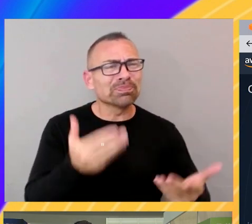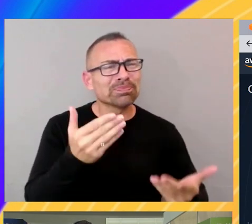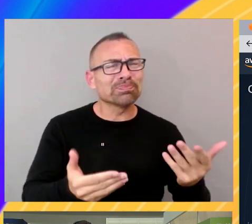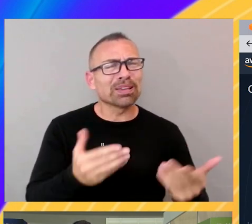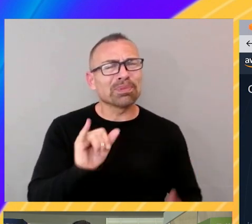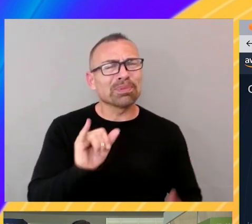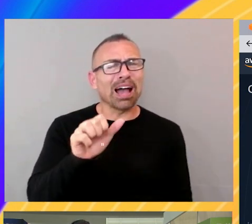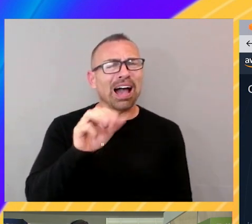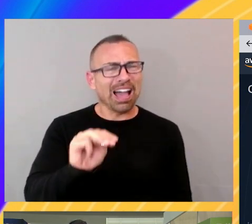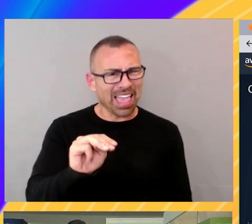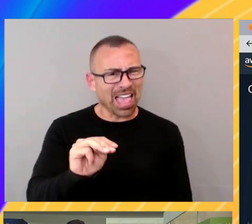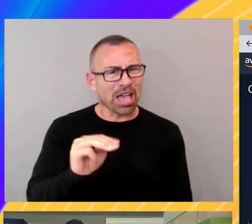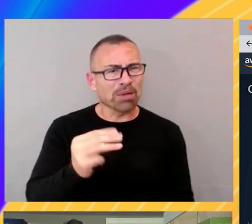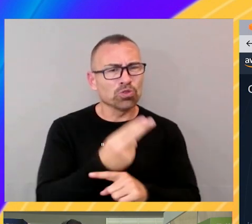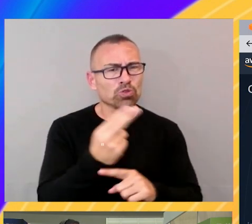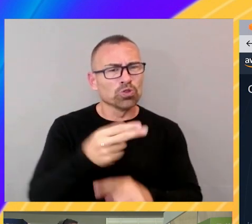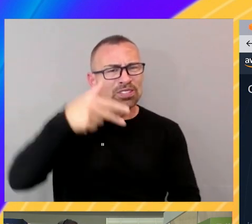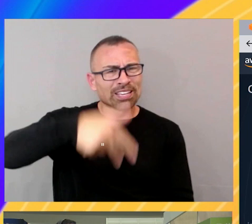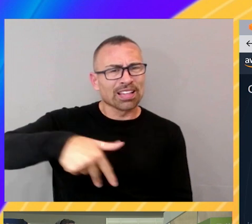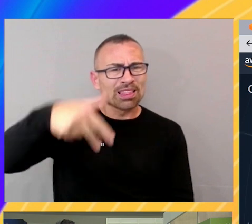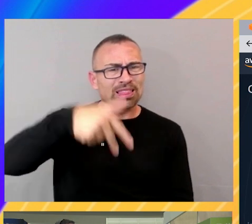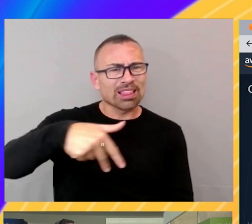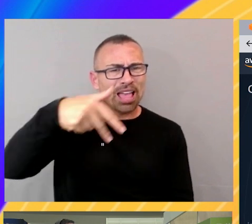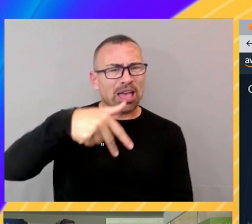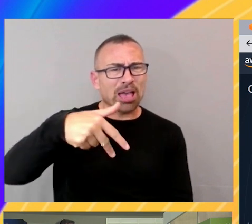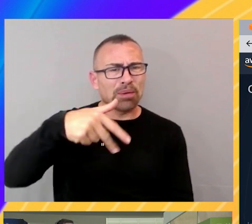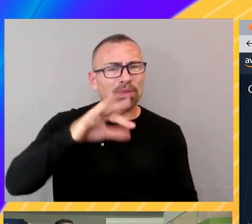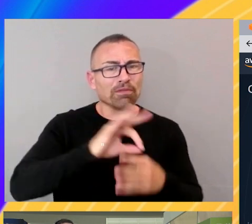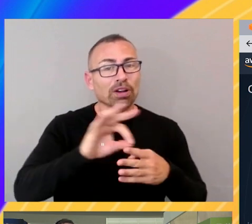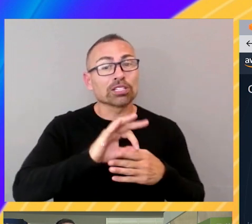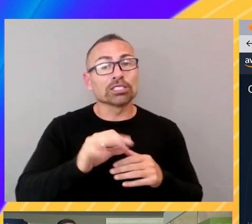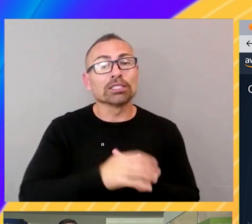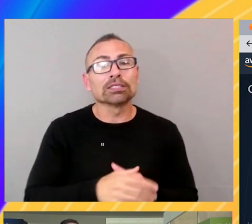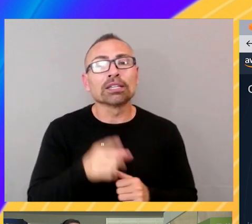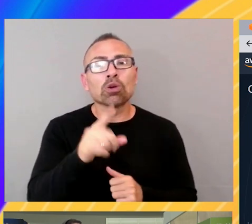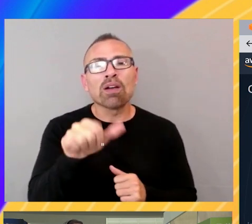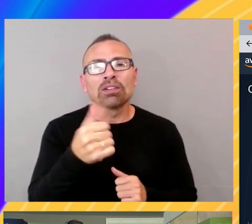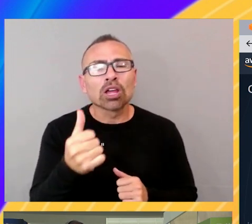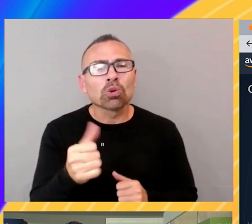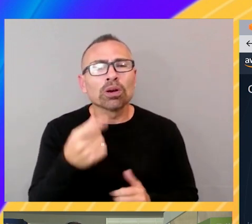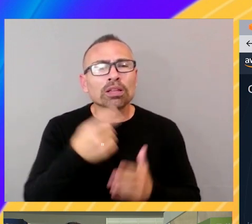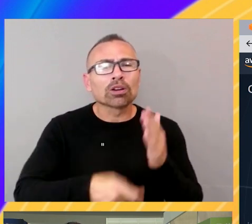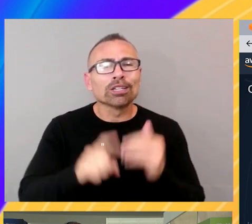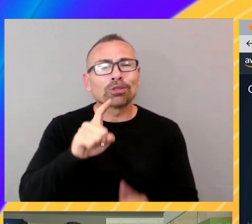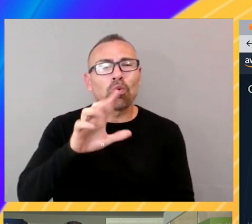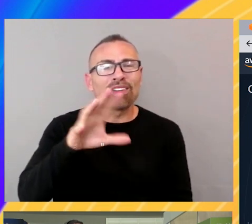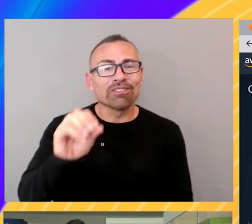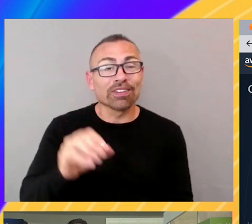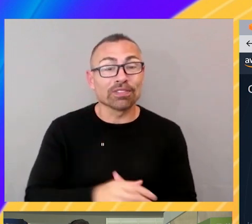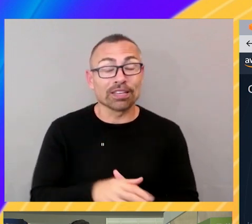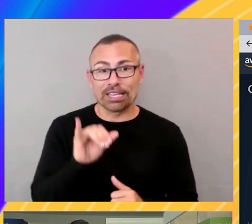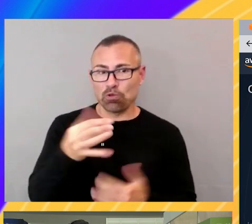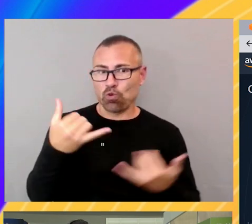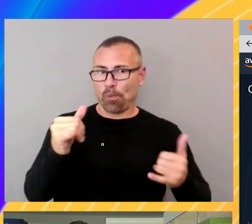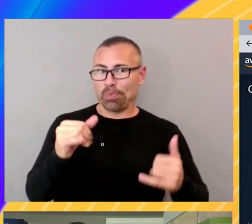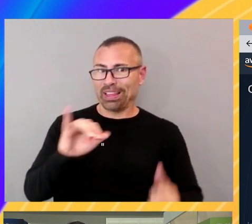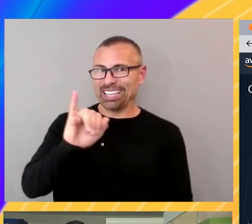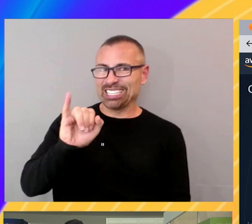And then we also have another 150 here. You can see, if we were playing Jeopardy, I would go for the biggest prize first. Absolutely.